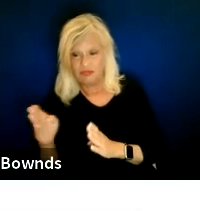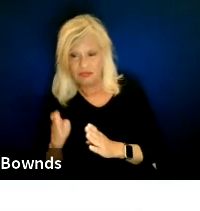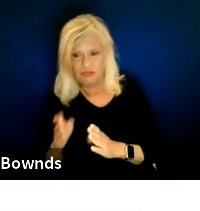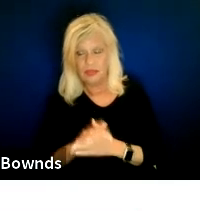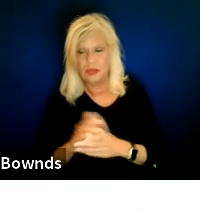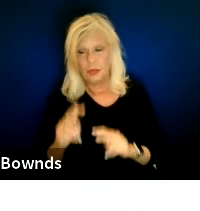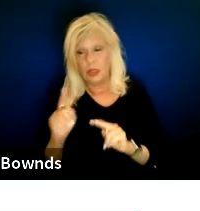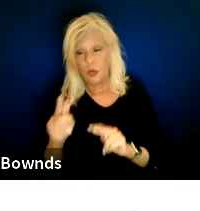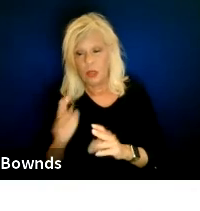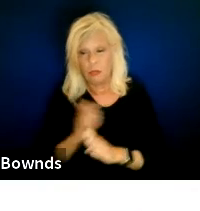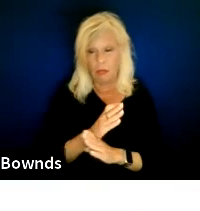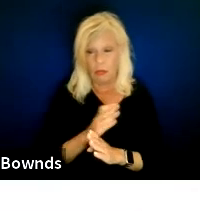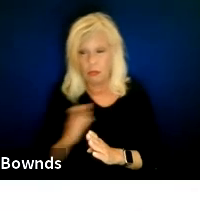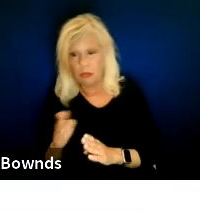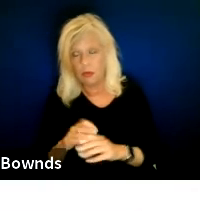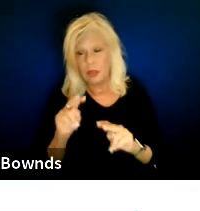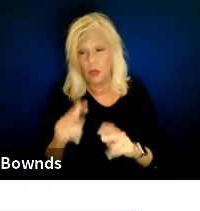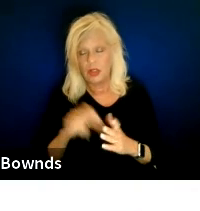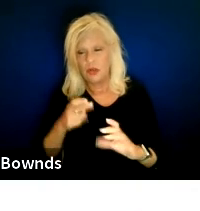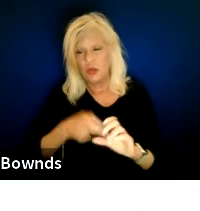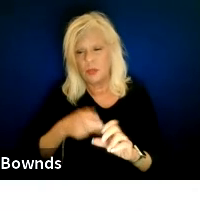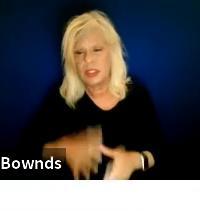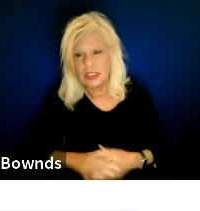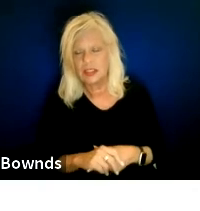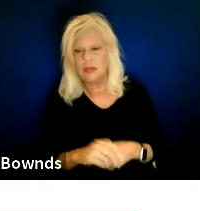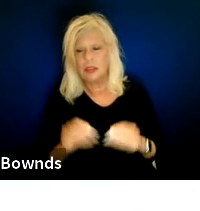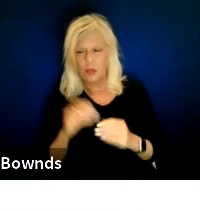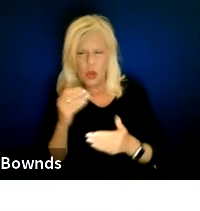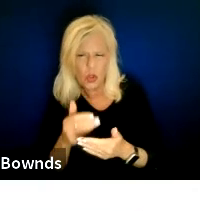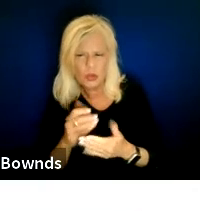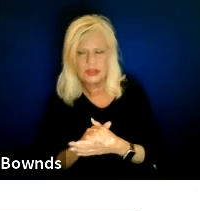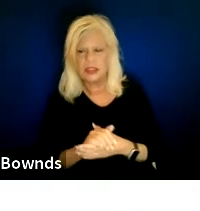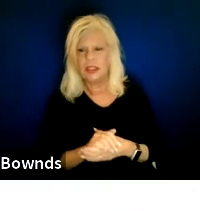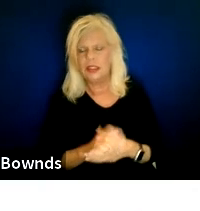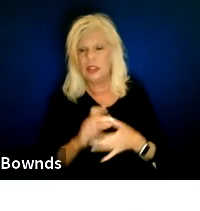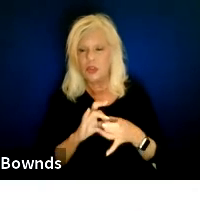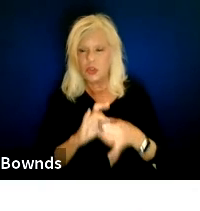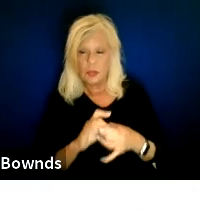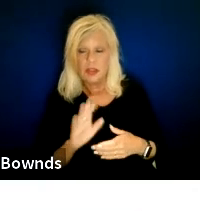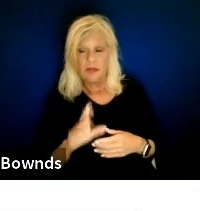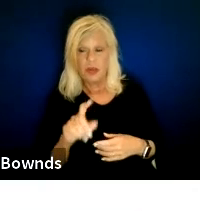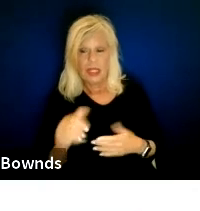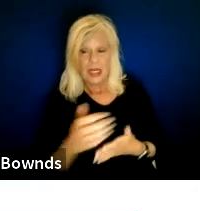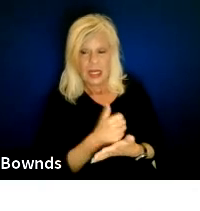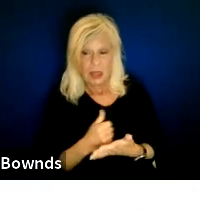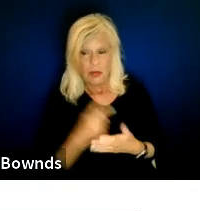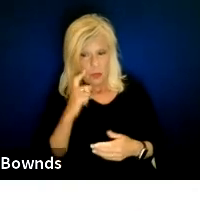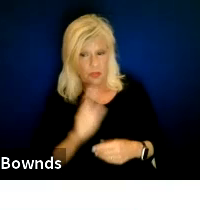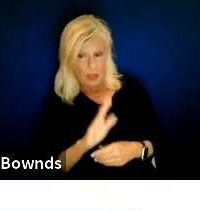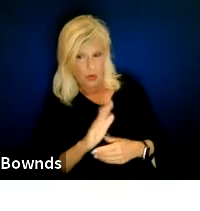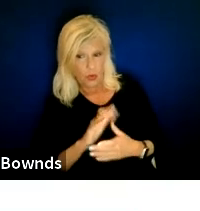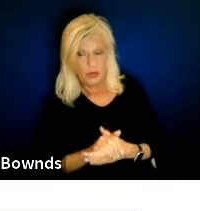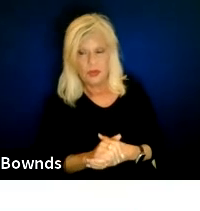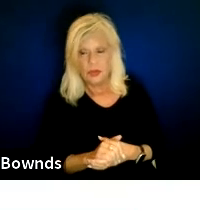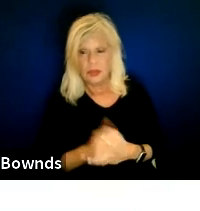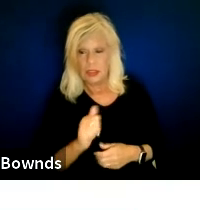watching those participants even more closely in terms of when we do our data analysis. The